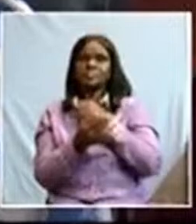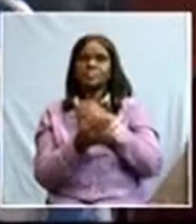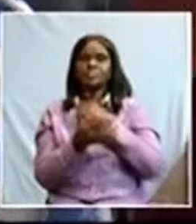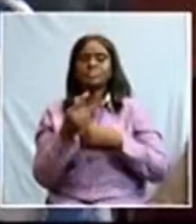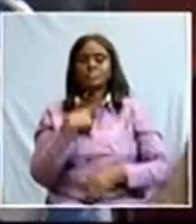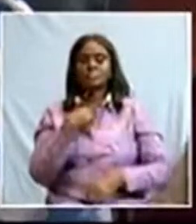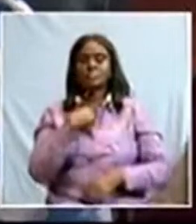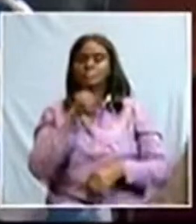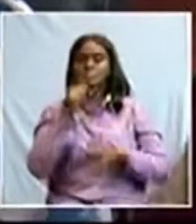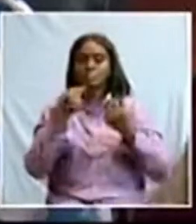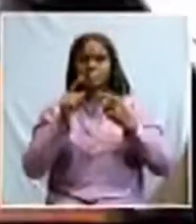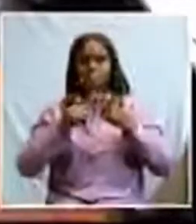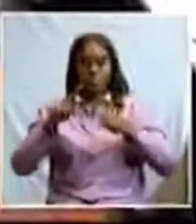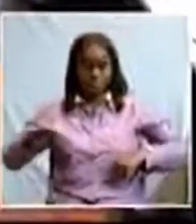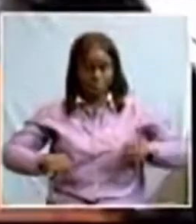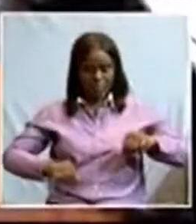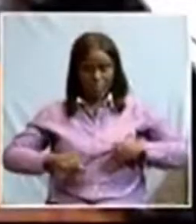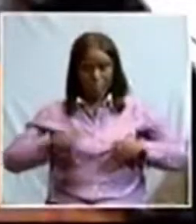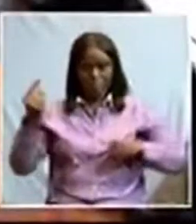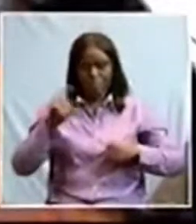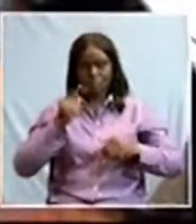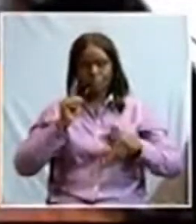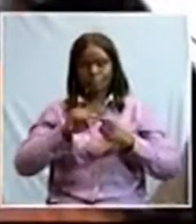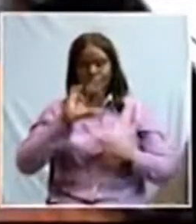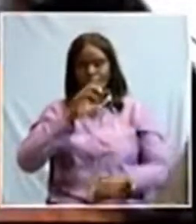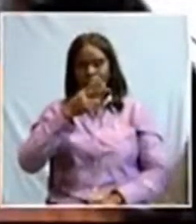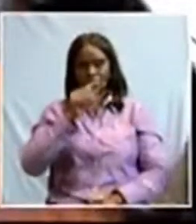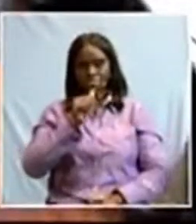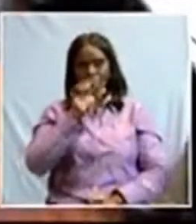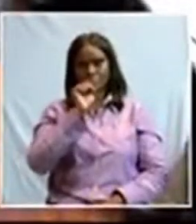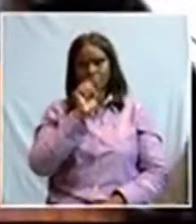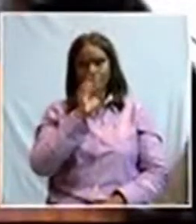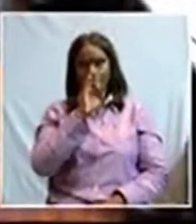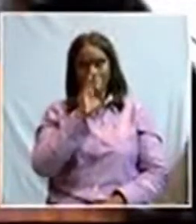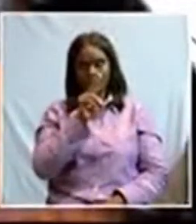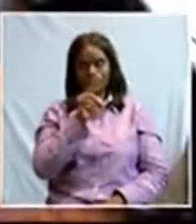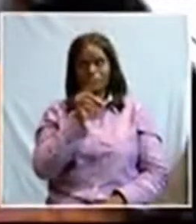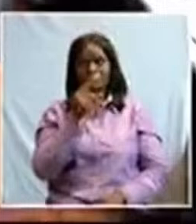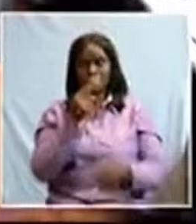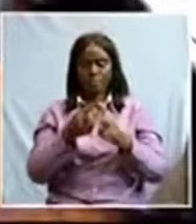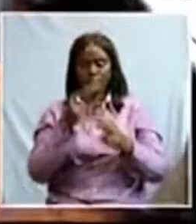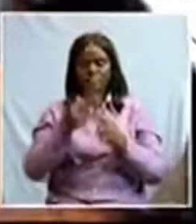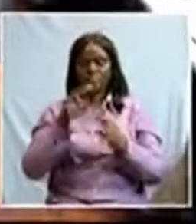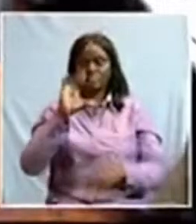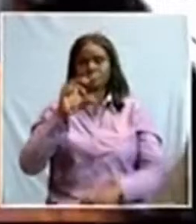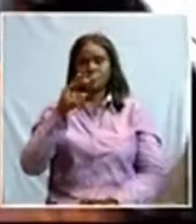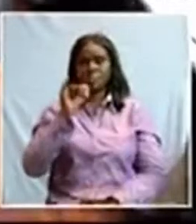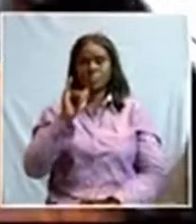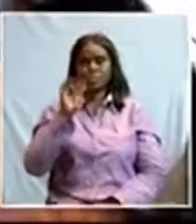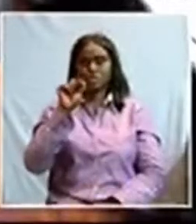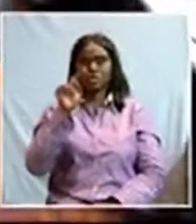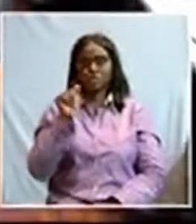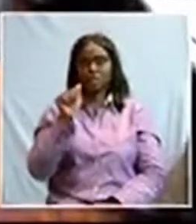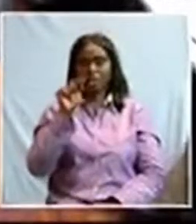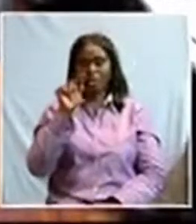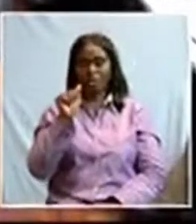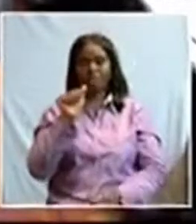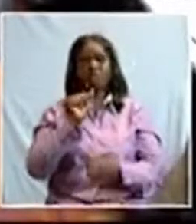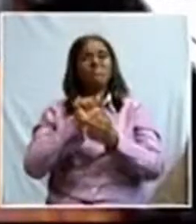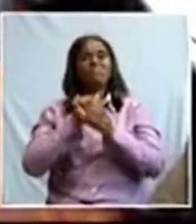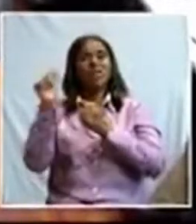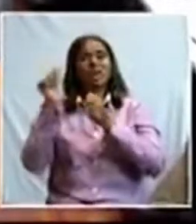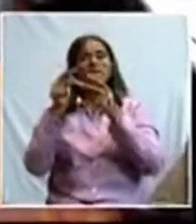I'm not trying to boast. When you come to Chasefu, there's a place called Chinana, a far-off